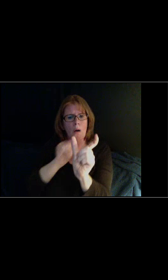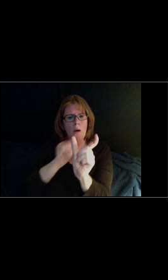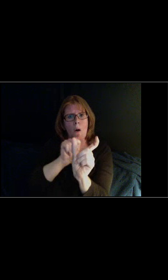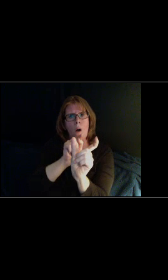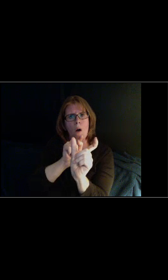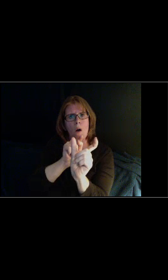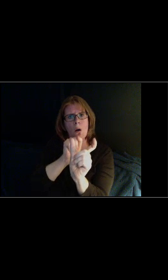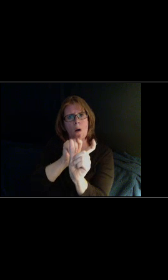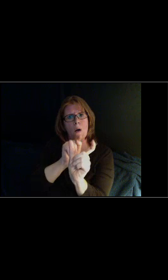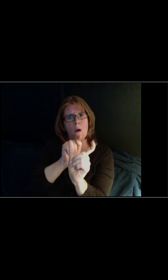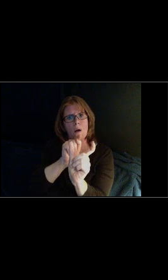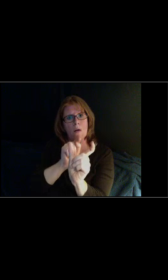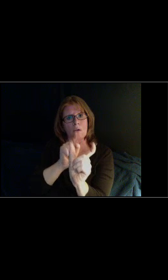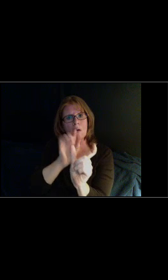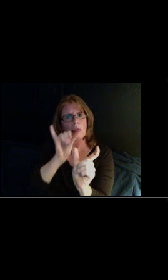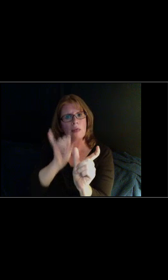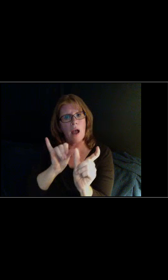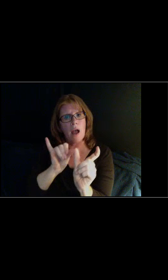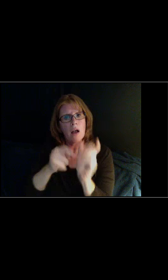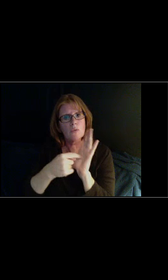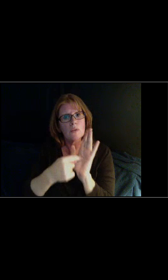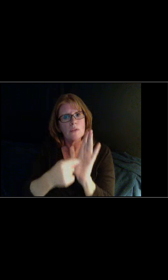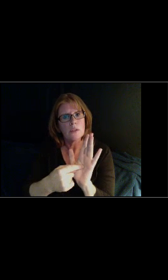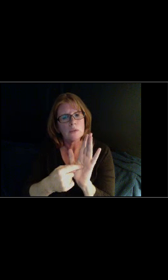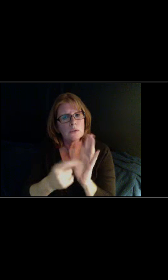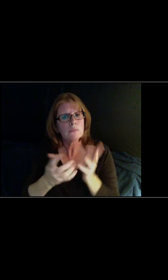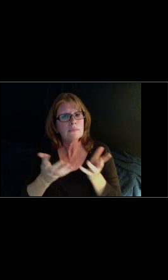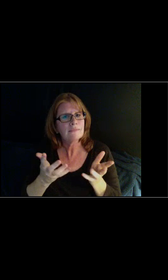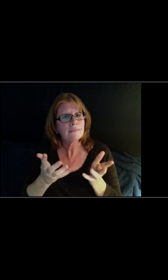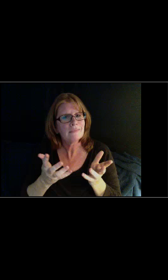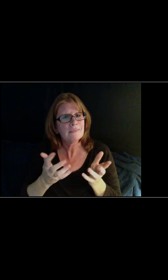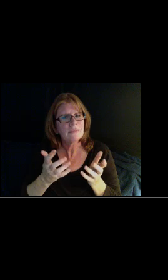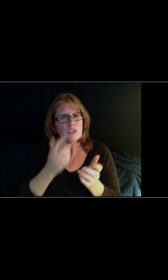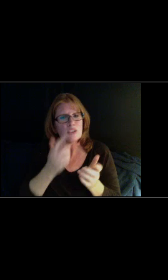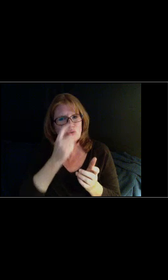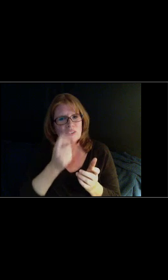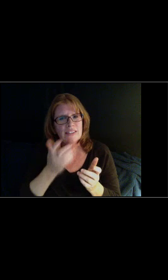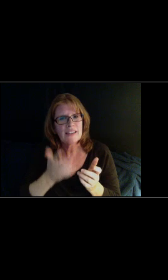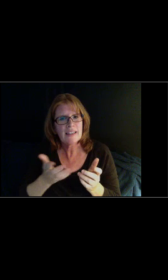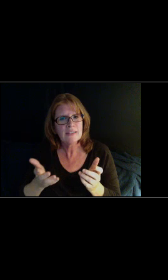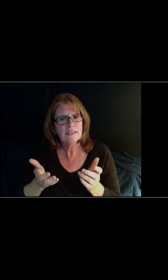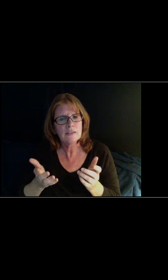The words that we use, the words that we speak or sign,